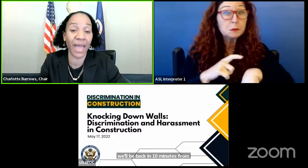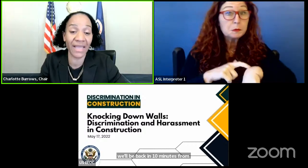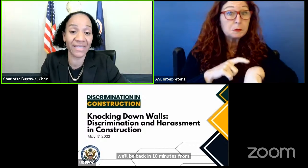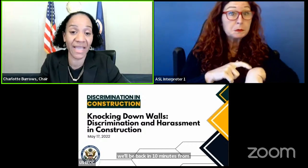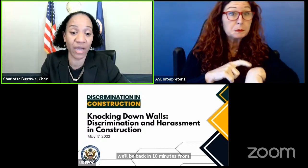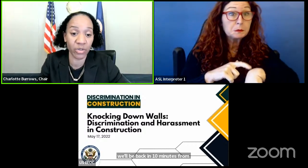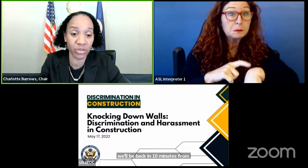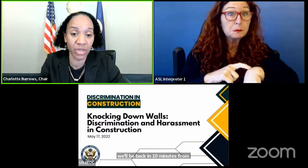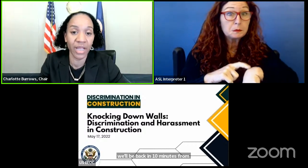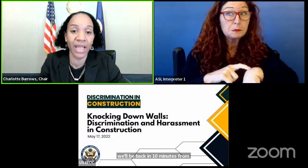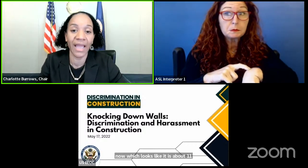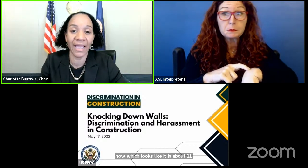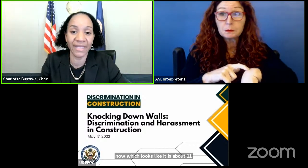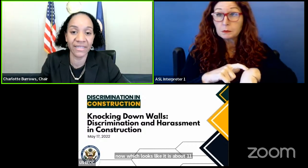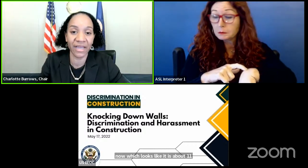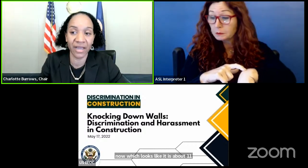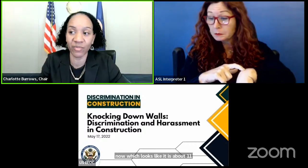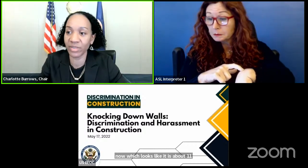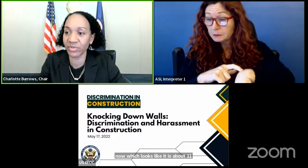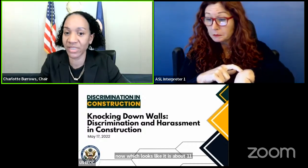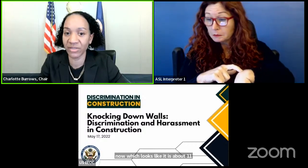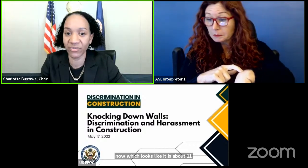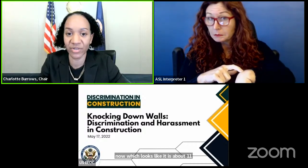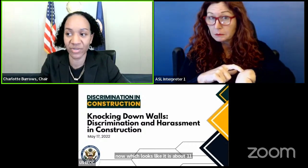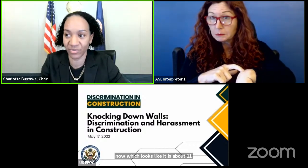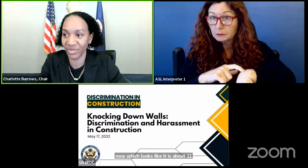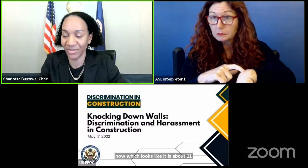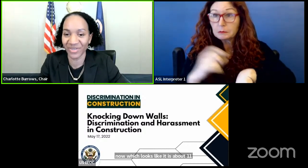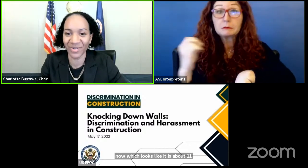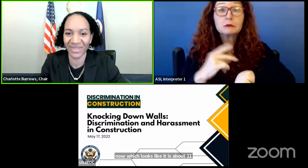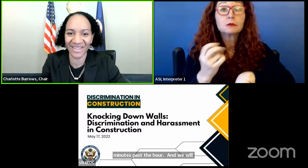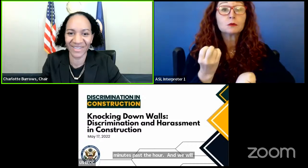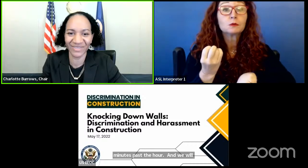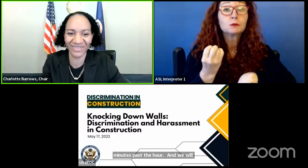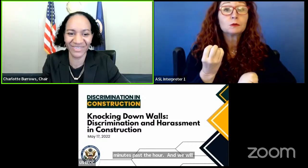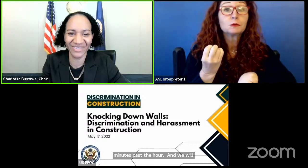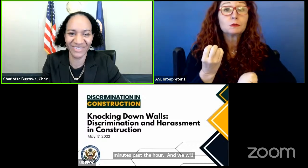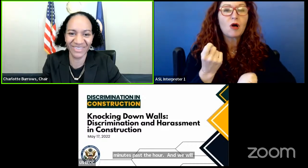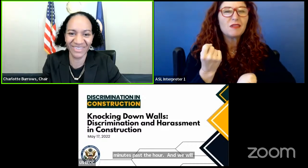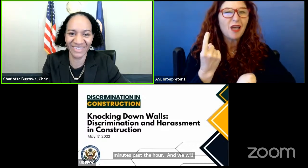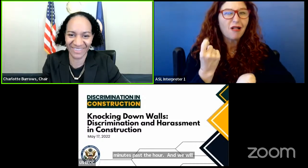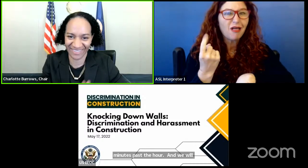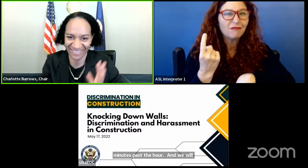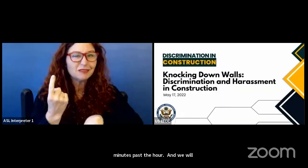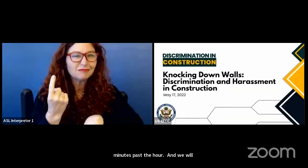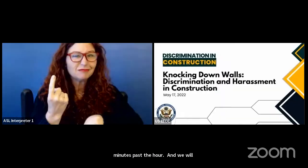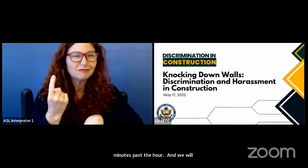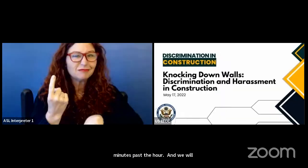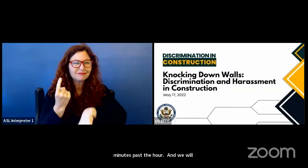minutes past the hour and uh we will see you very soon so i thank you